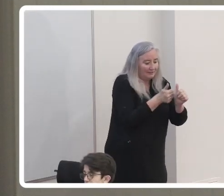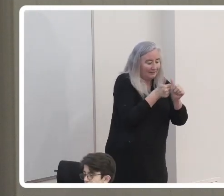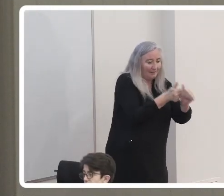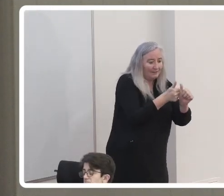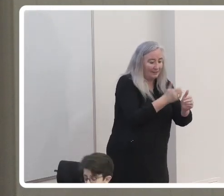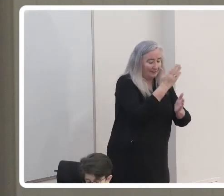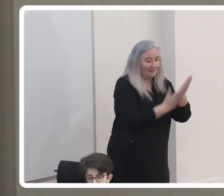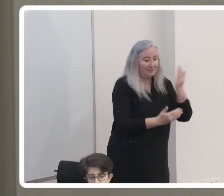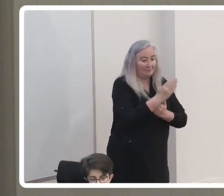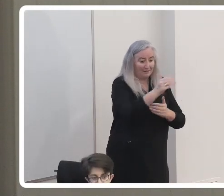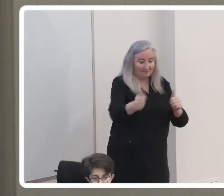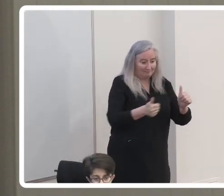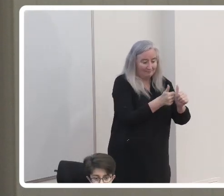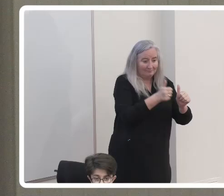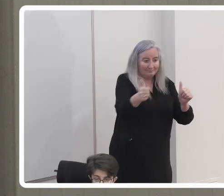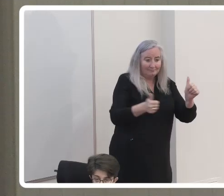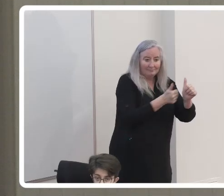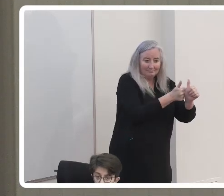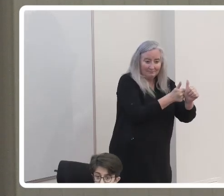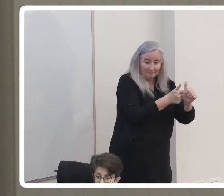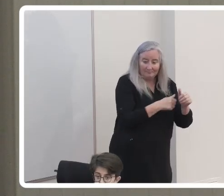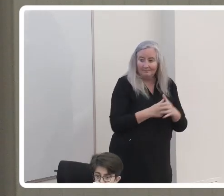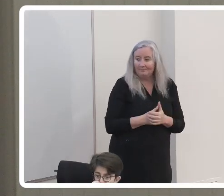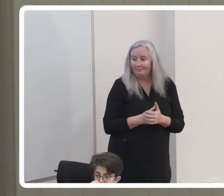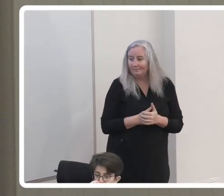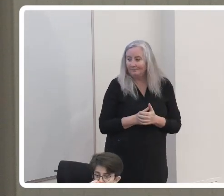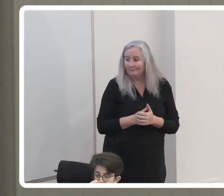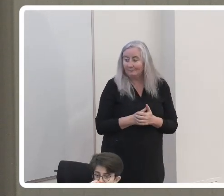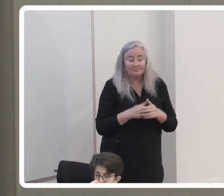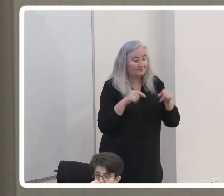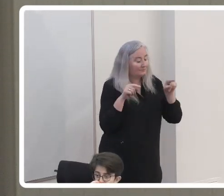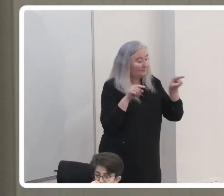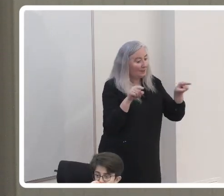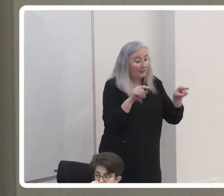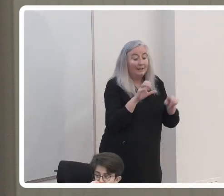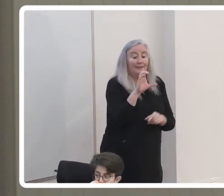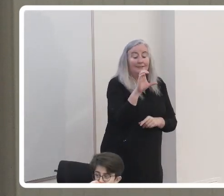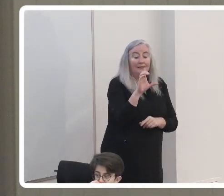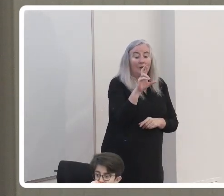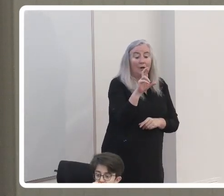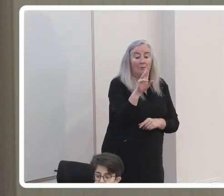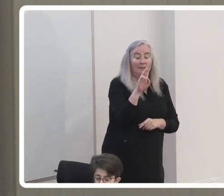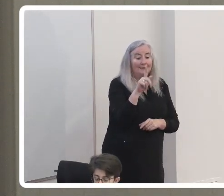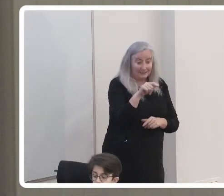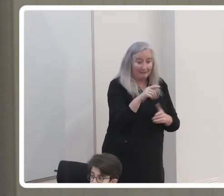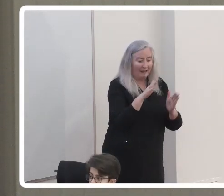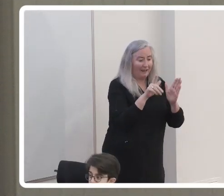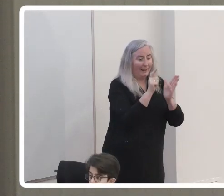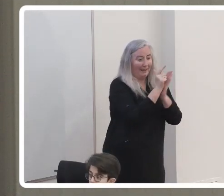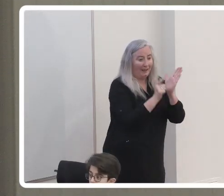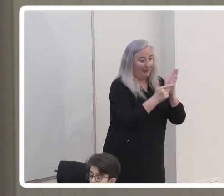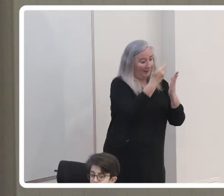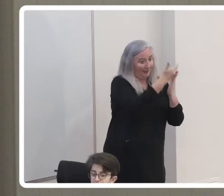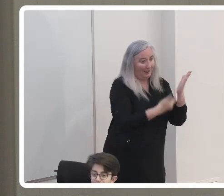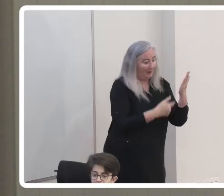disabilities and our allies. So this underscores the CRPD not only as a legal document, but as a